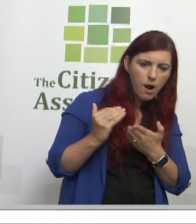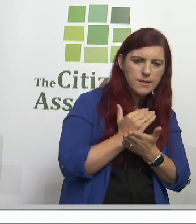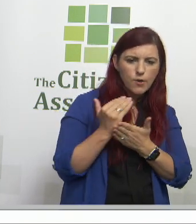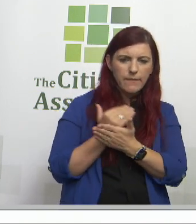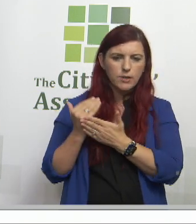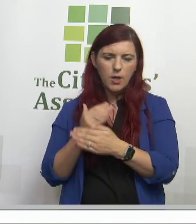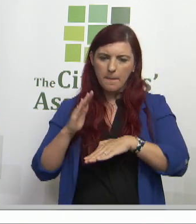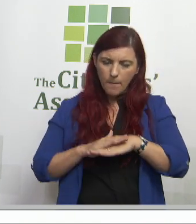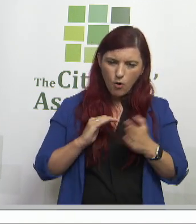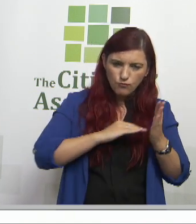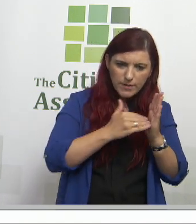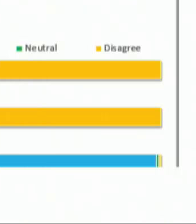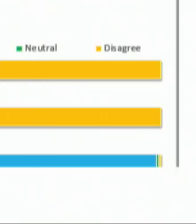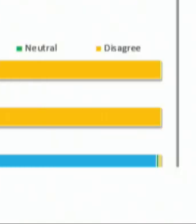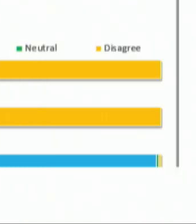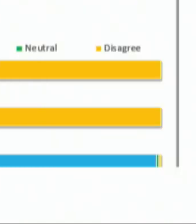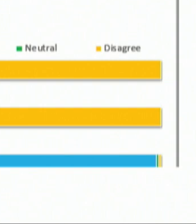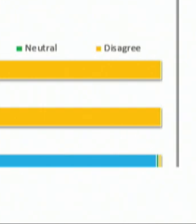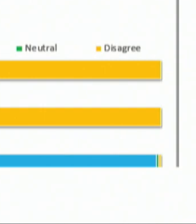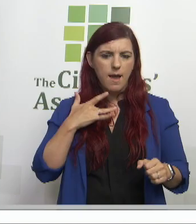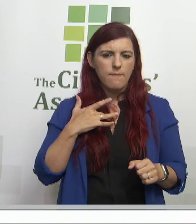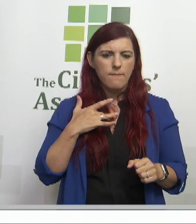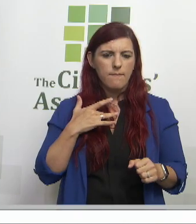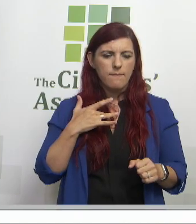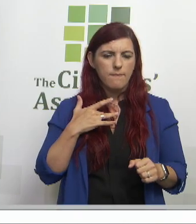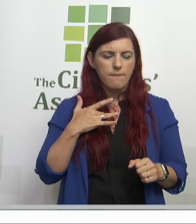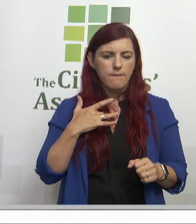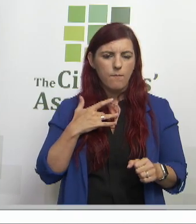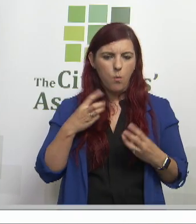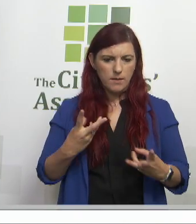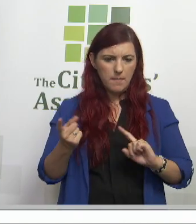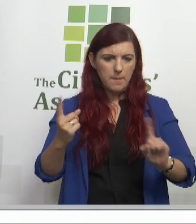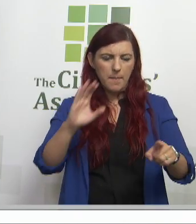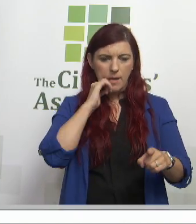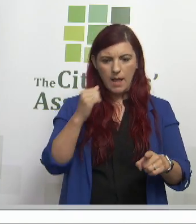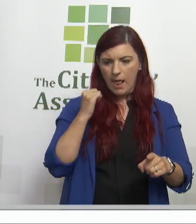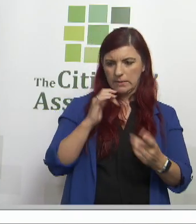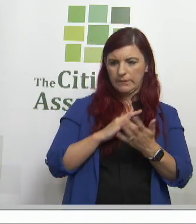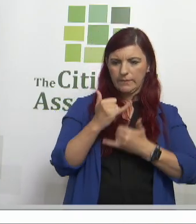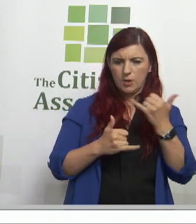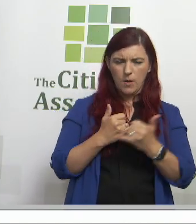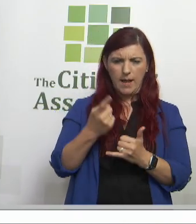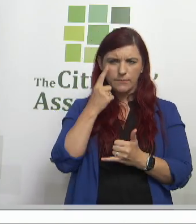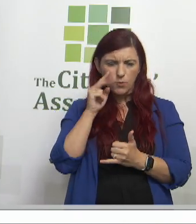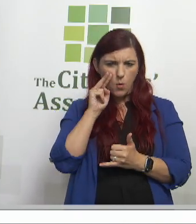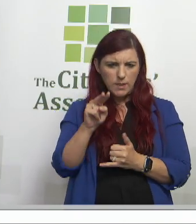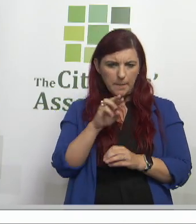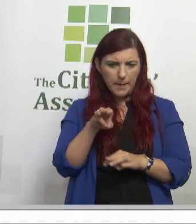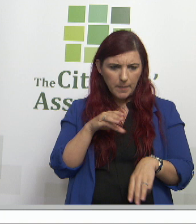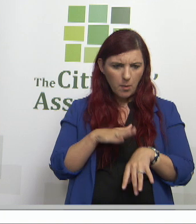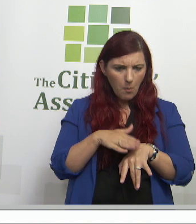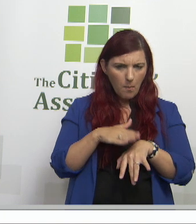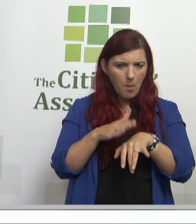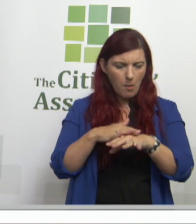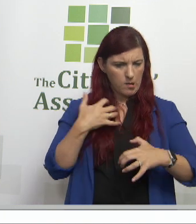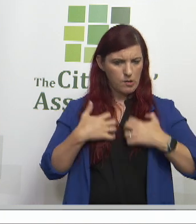more restoration of our wildlife, because slowly over the last 15 years, I notice that people are gaining an